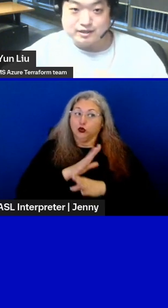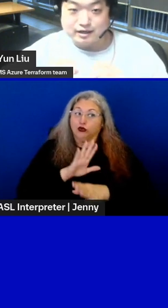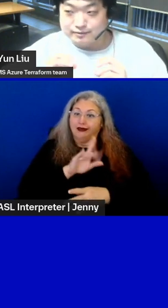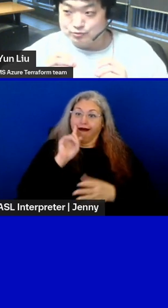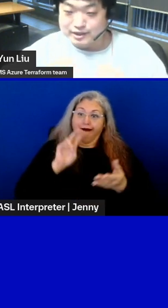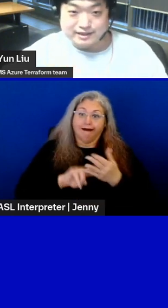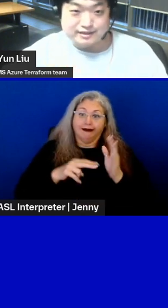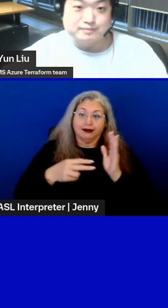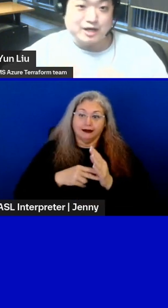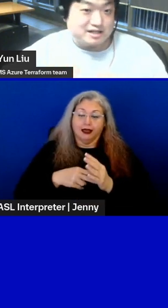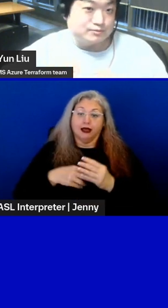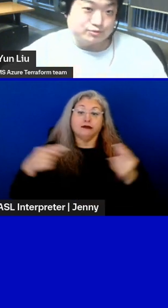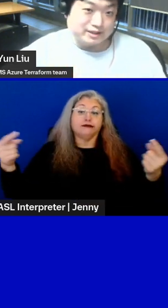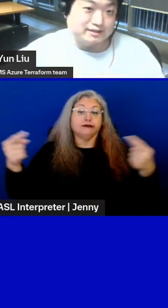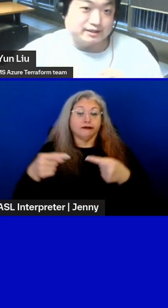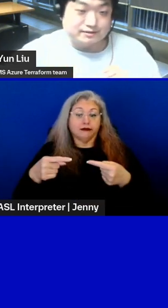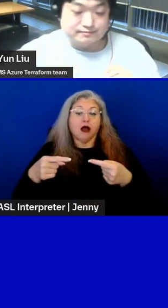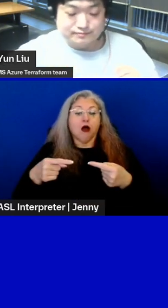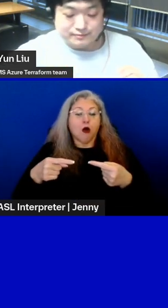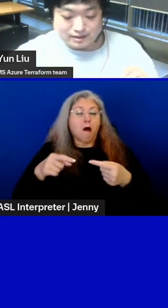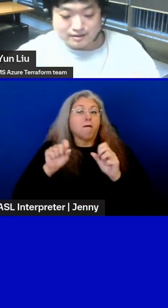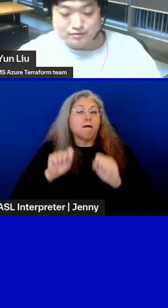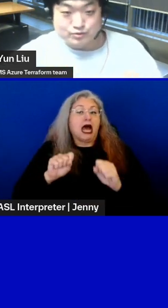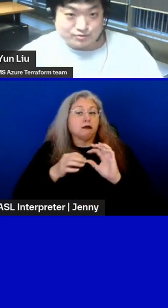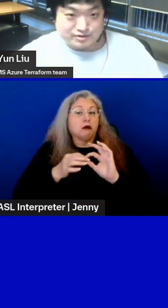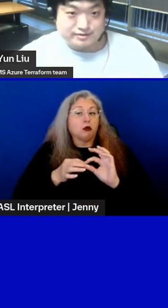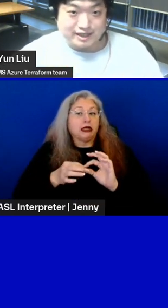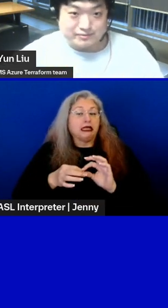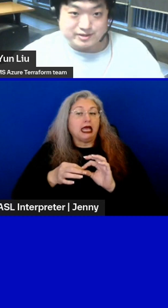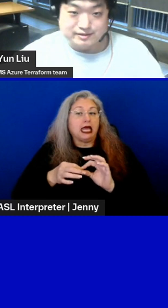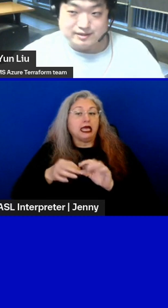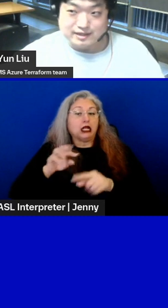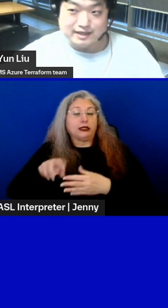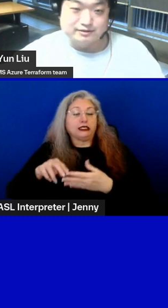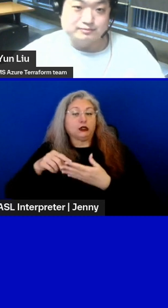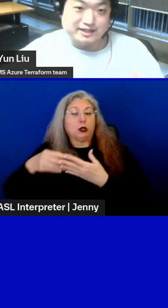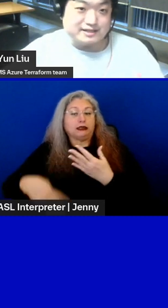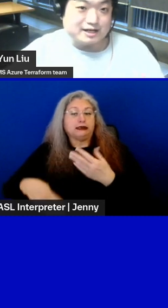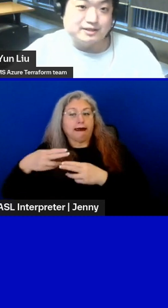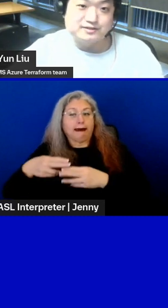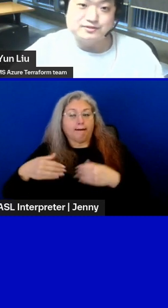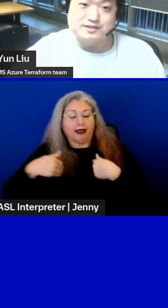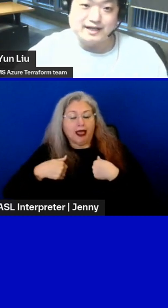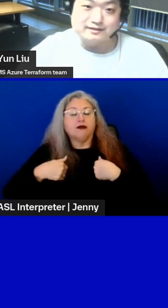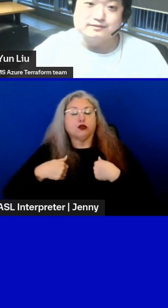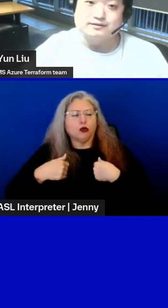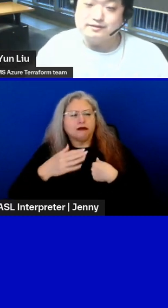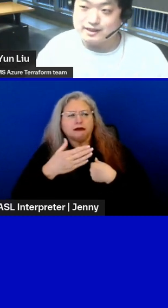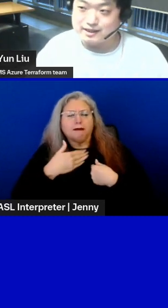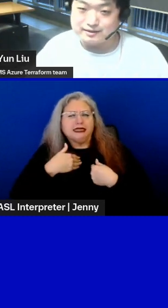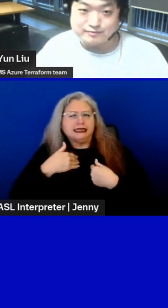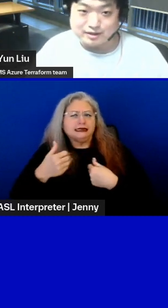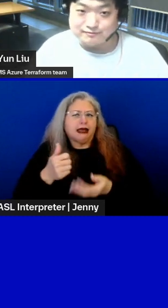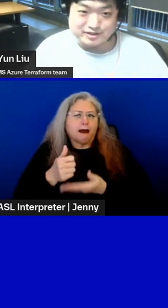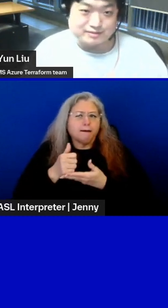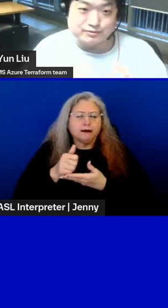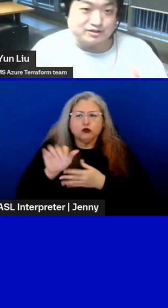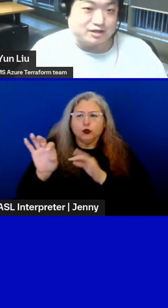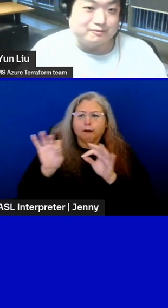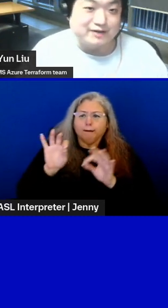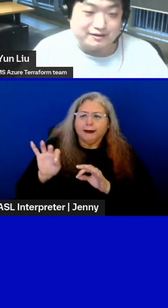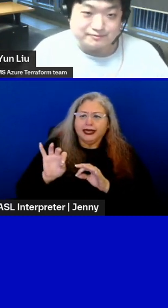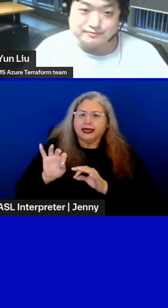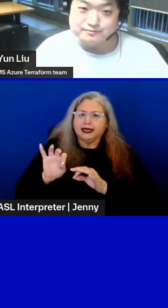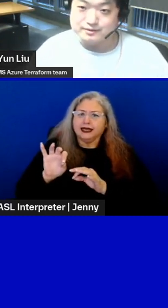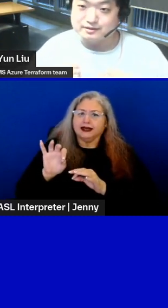some possible related resource names. And please help us to select for example,